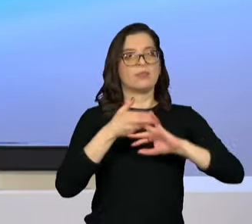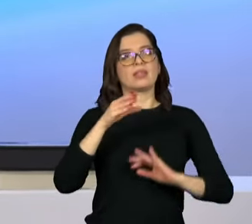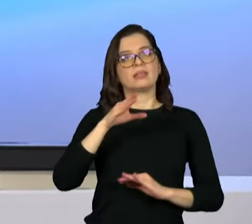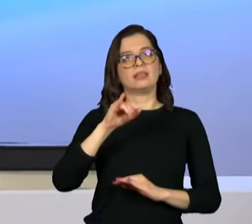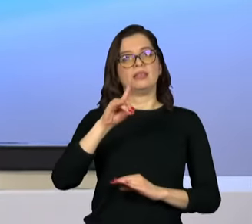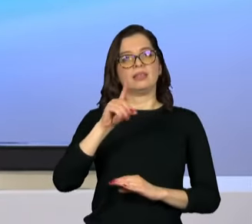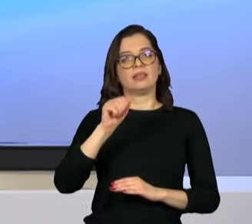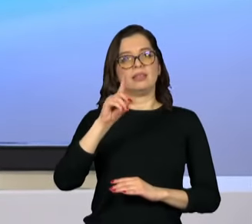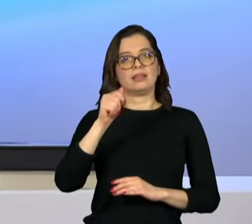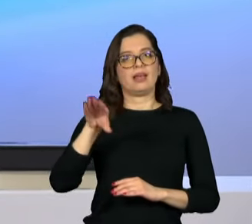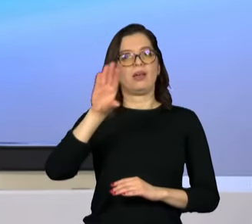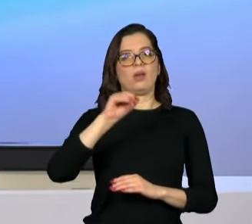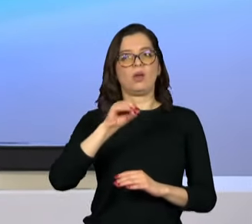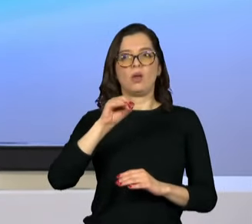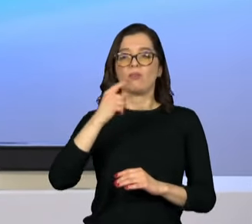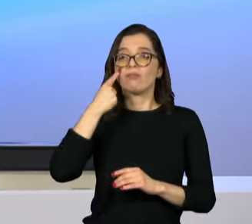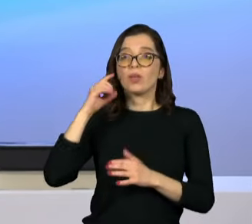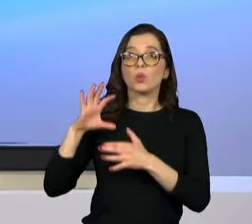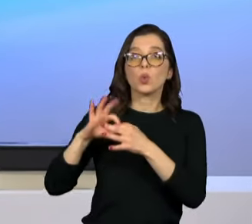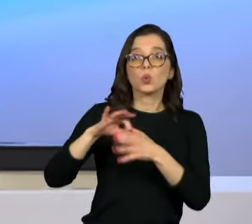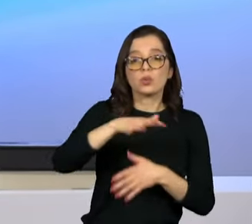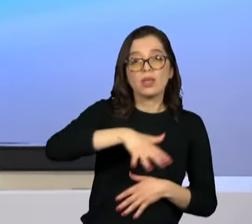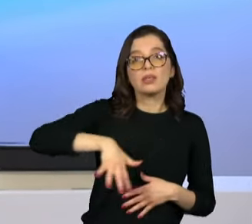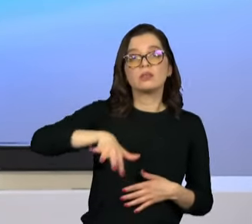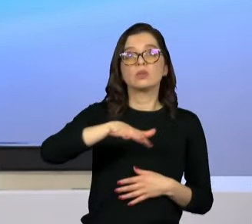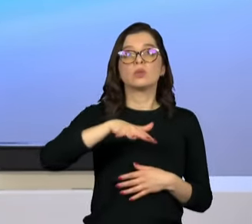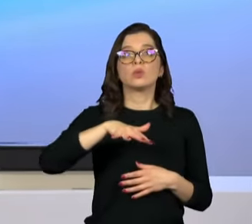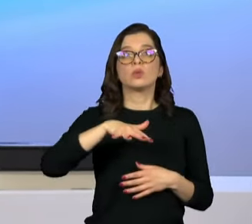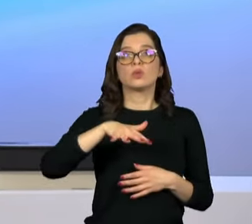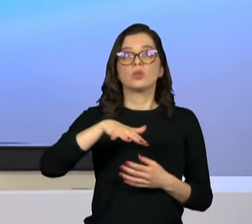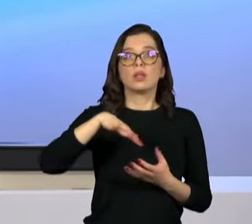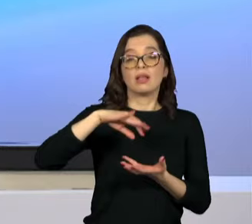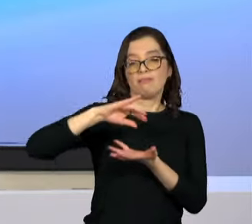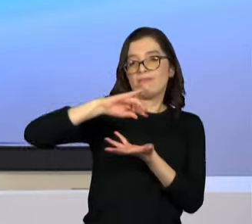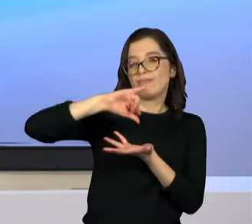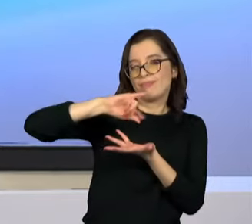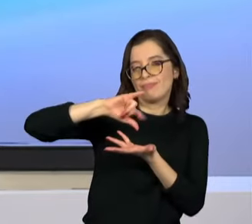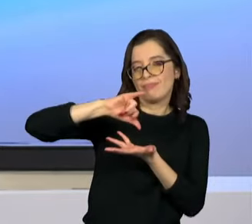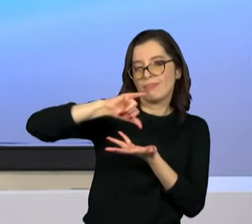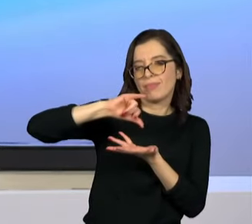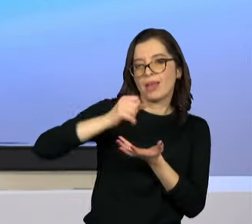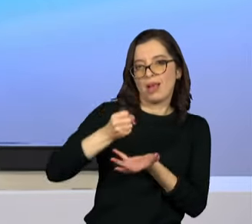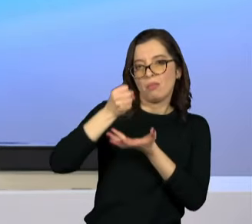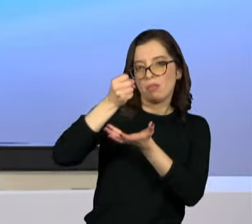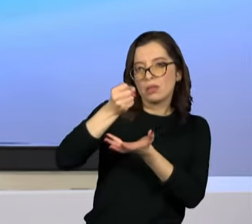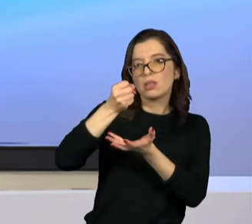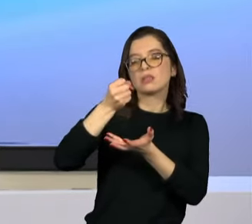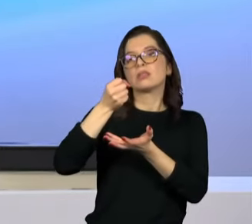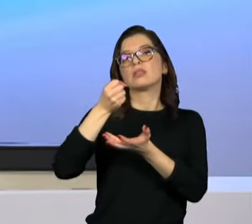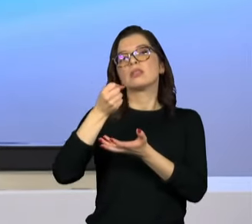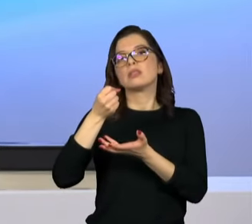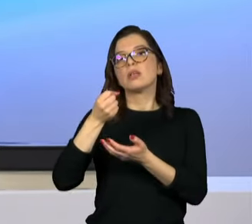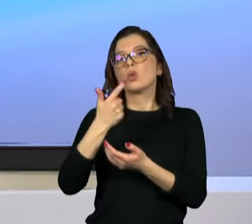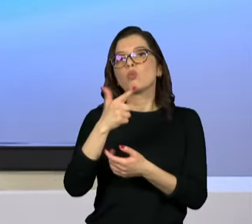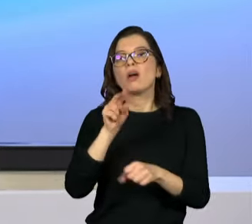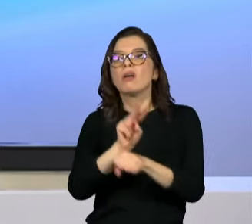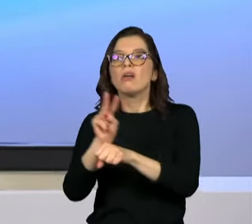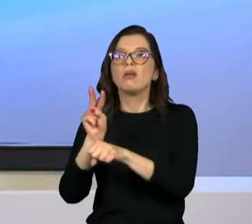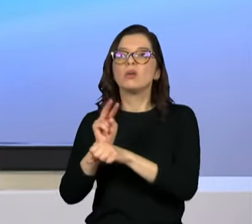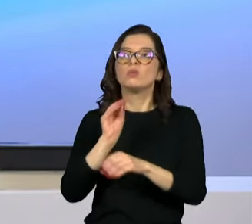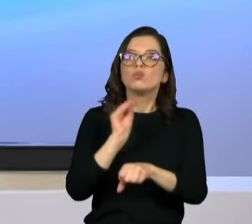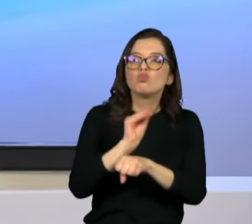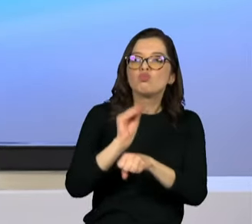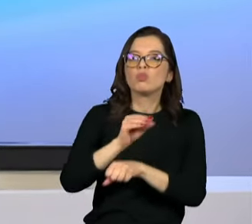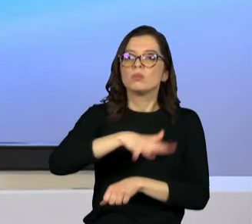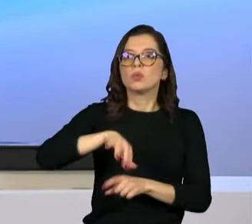contexto do capitalismo de hoje, onde você tem um desmantelamento de proteções sociais, como no caso desses 39%